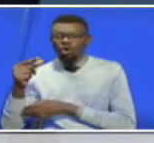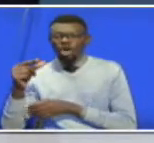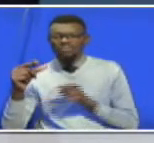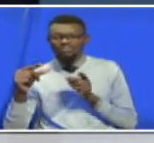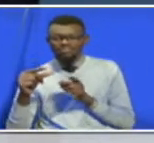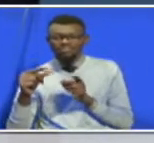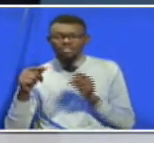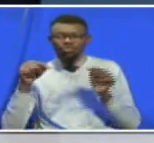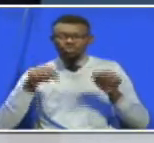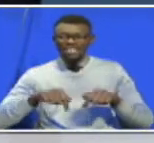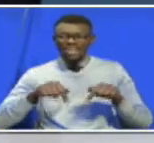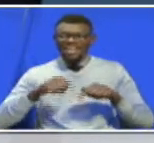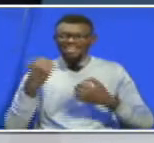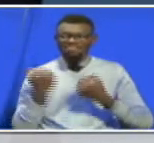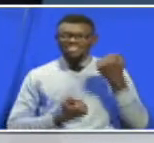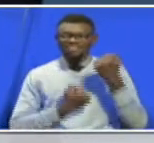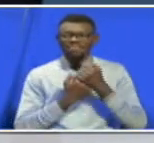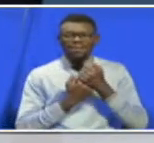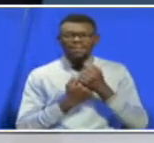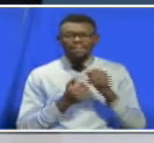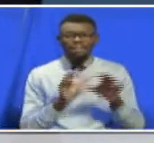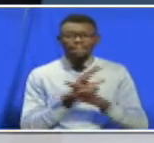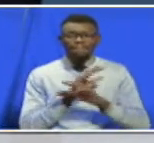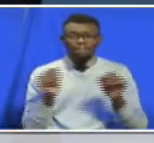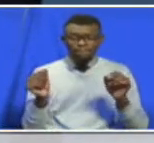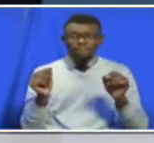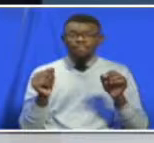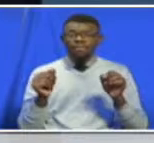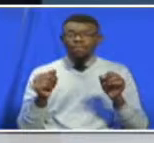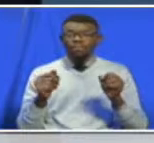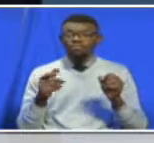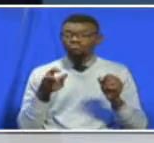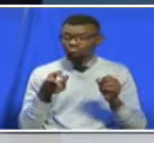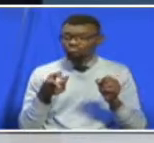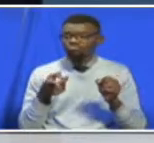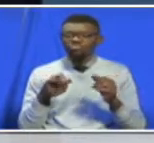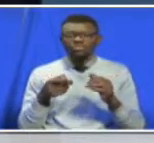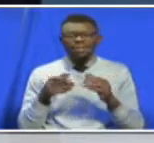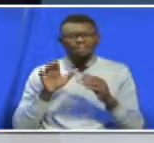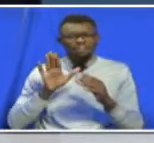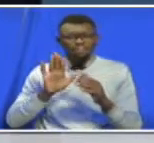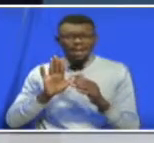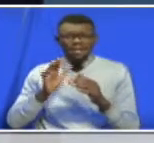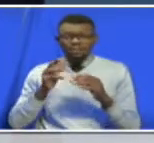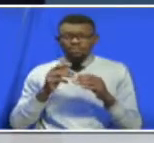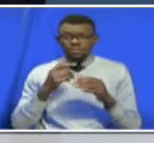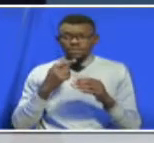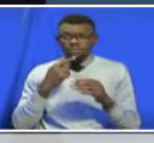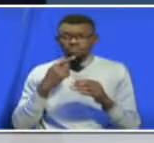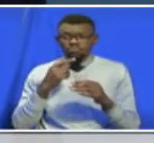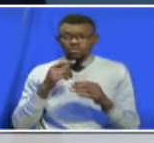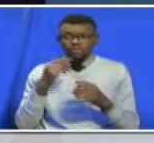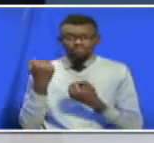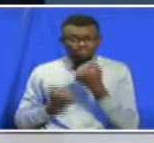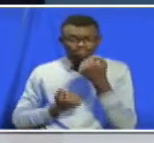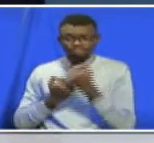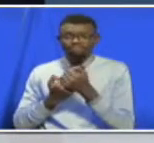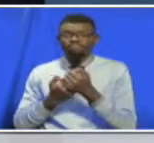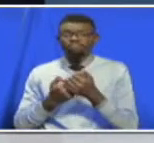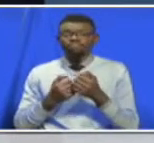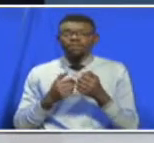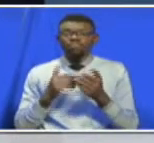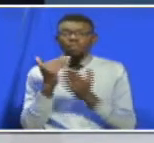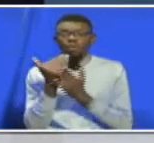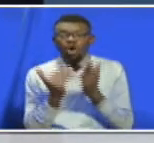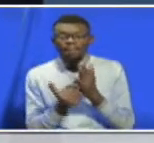major morale booster. The president of the World Federation Grandmaster Takamitsu Hoshiko has given the event a thumbs up ahead of